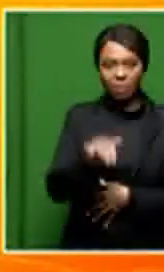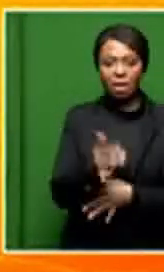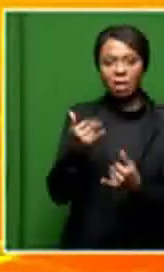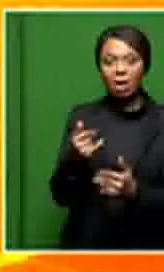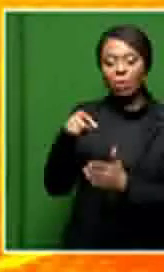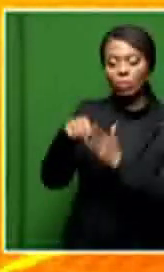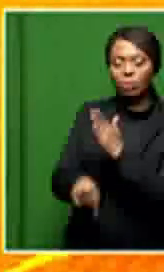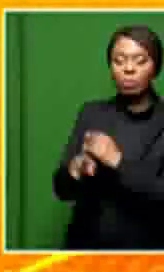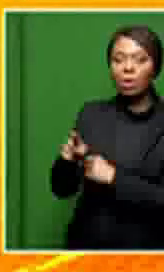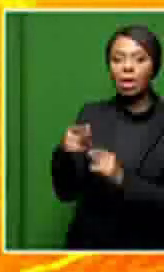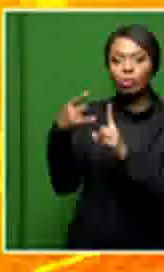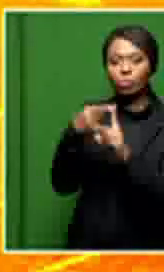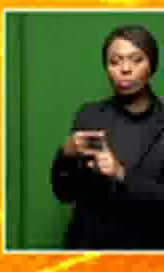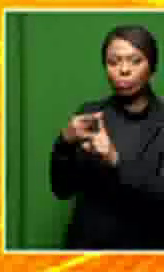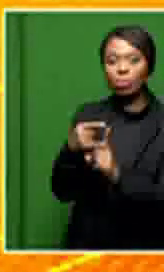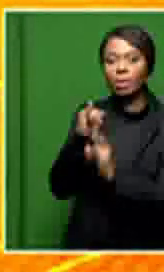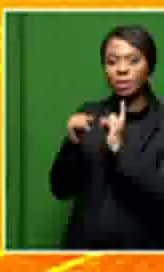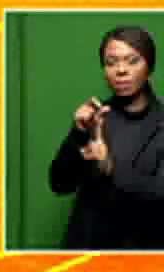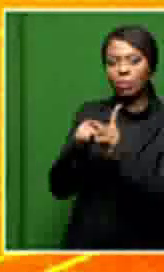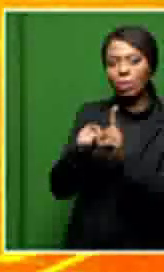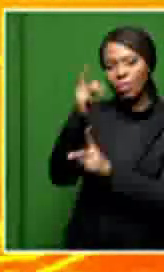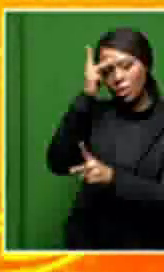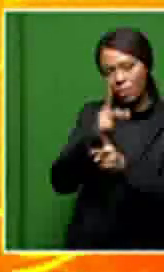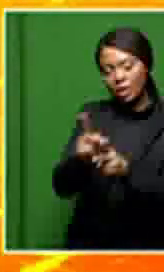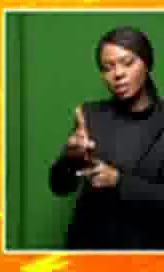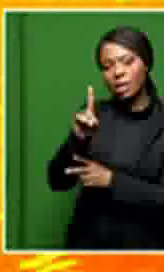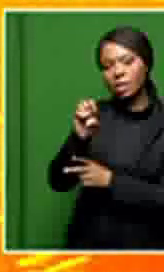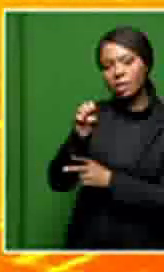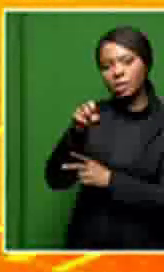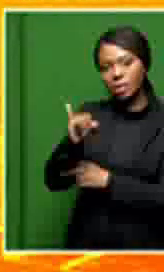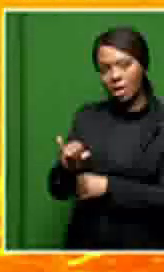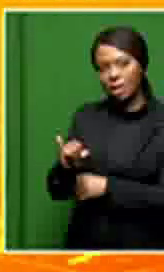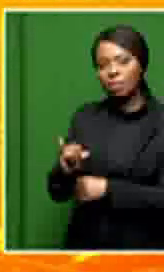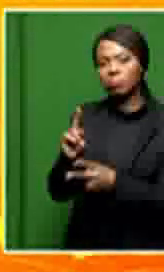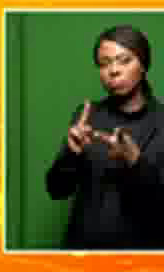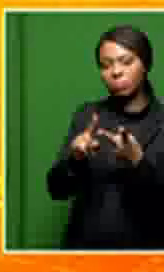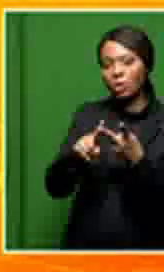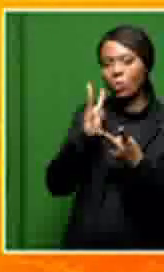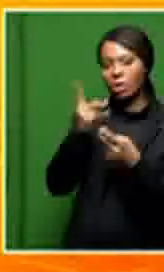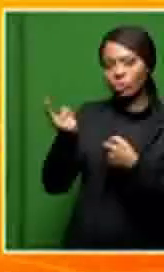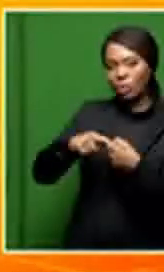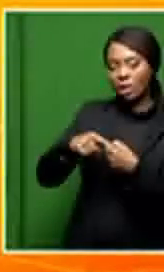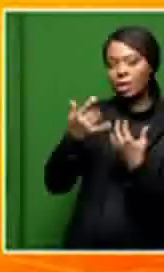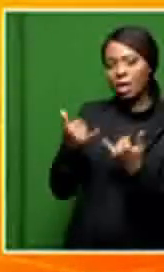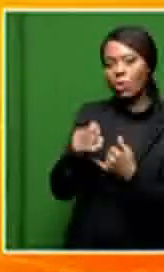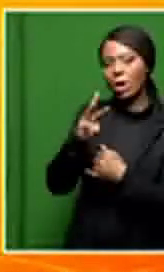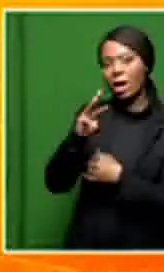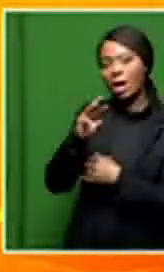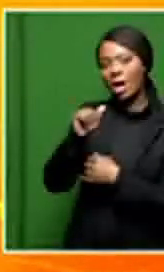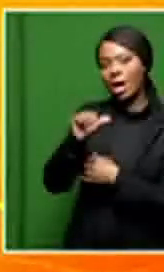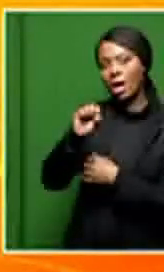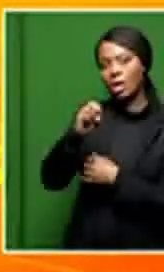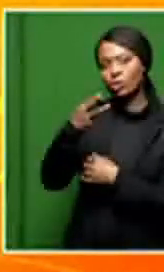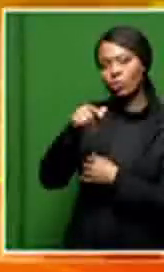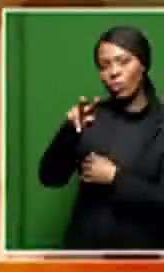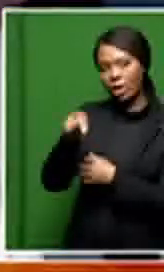Zoom, by the book's authors, Professor Ashwin Desai, and we also hope to be joined by Ashwell Adriaan in just a moment. But Professor,